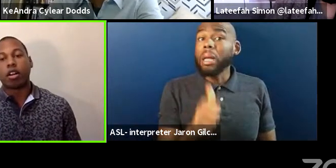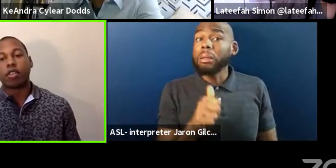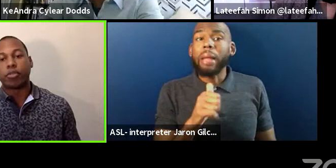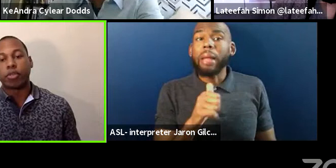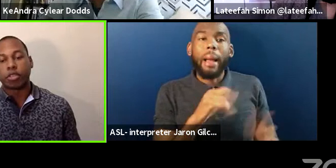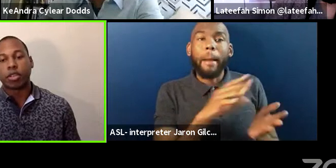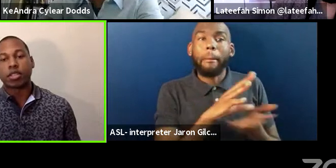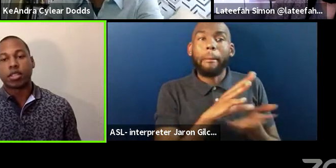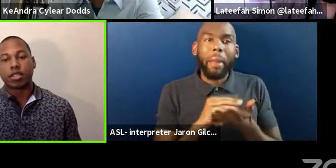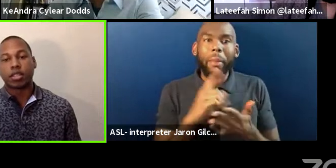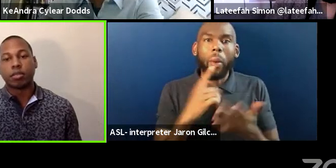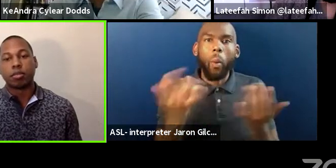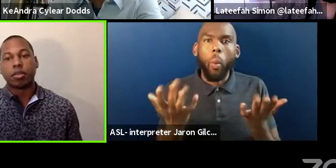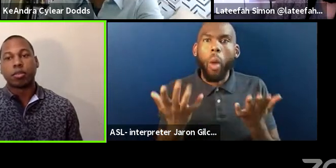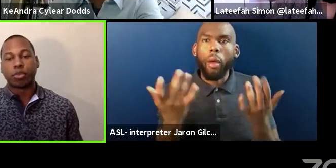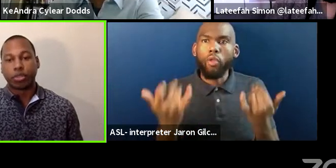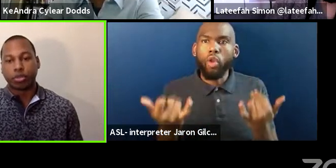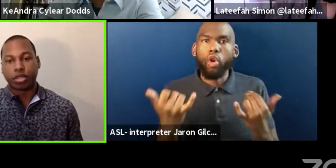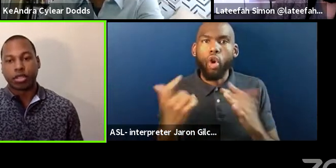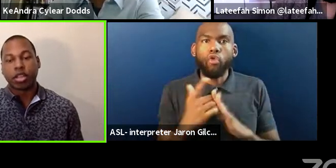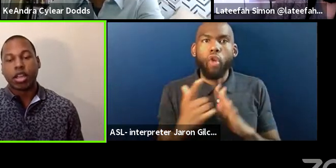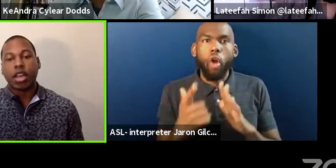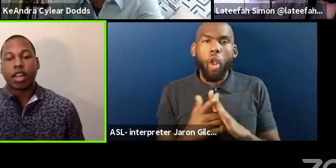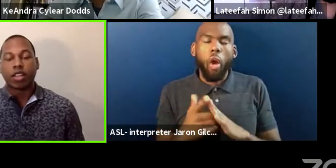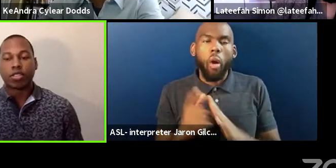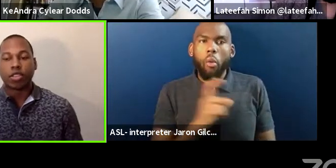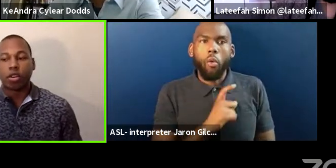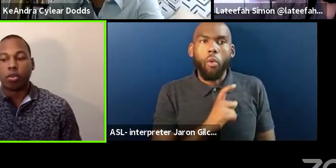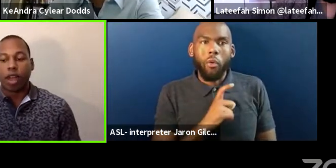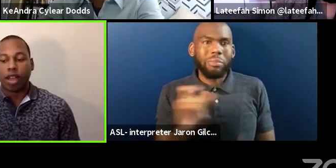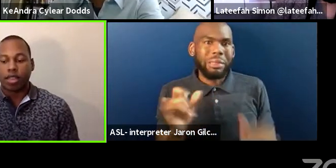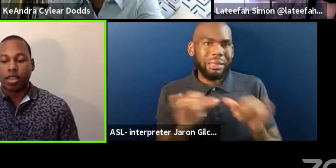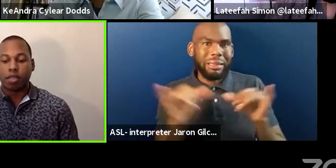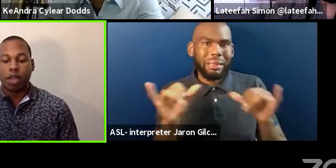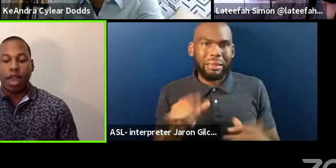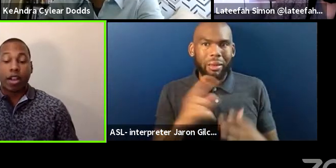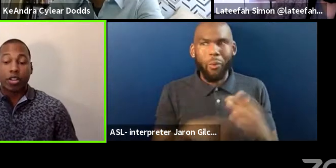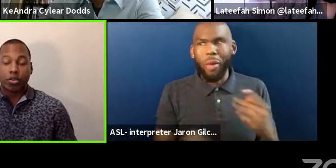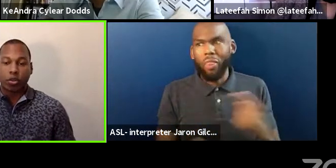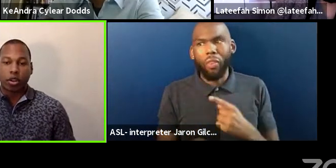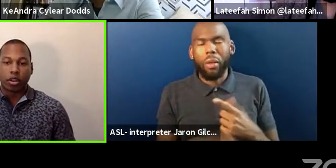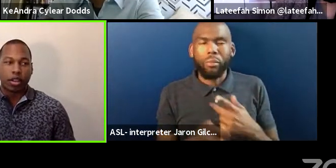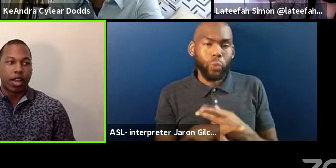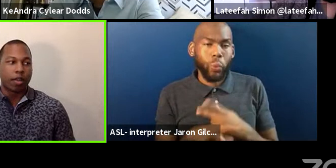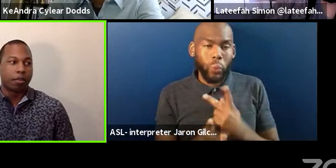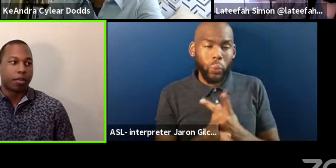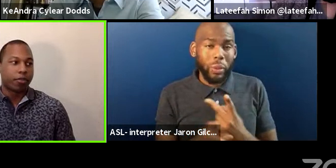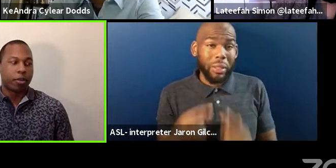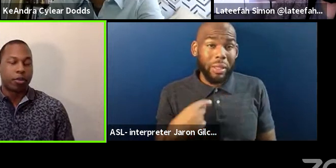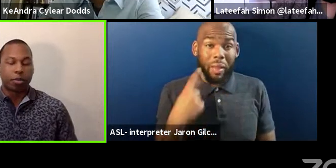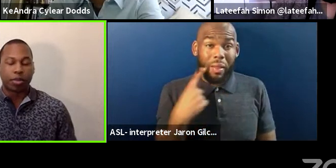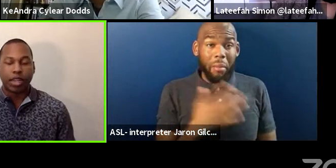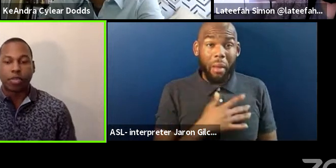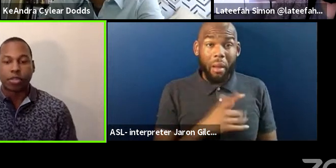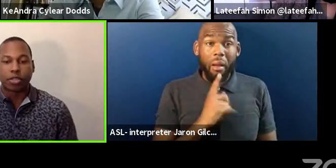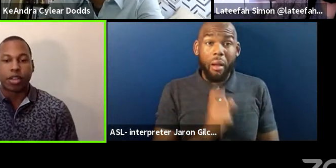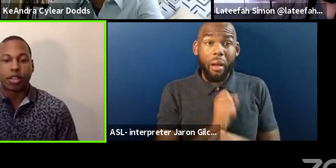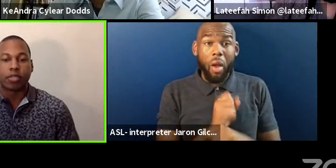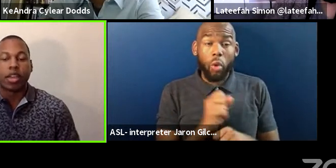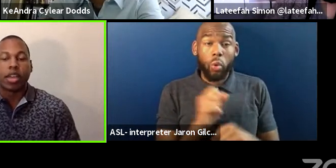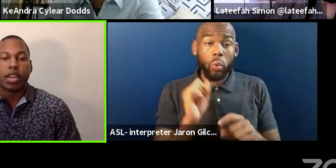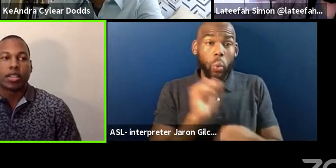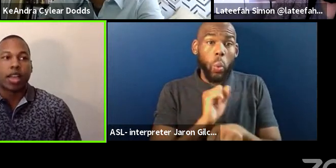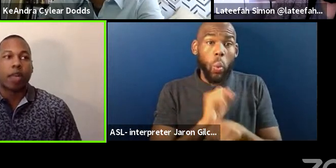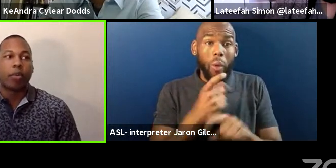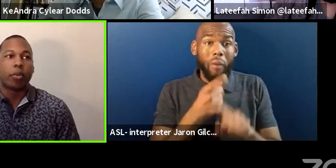current law enforcement system produces. And so I think in my actual work, from a more planning